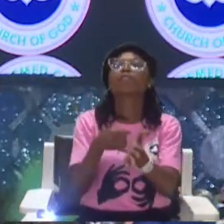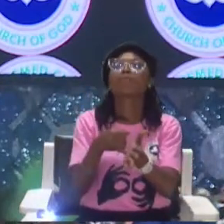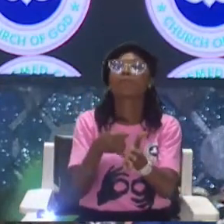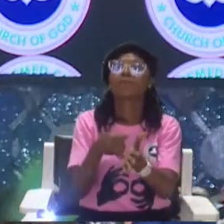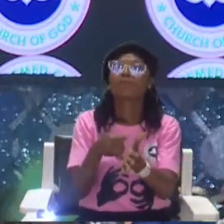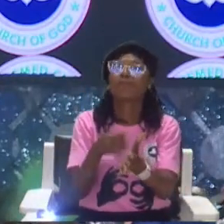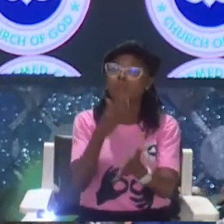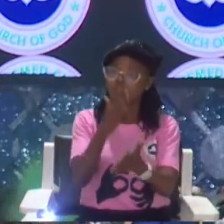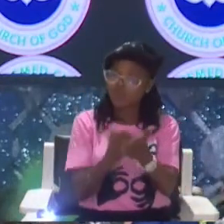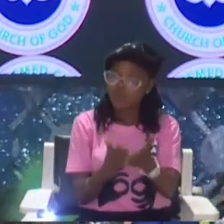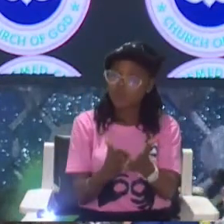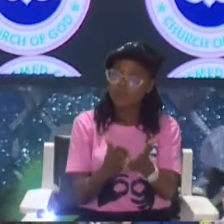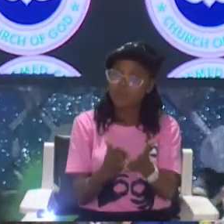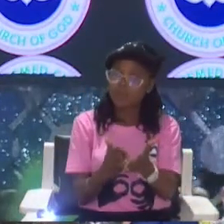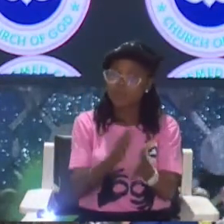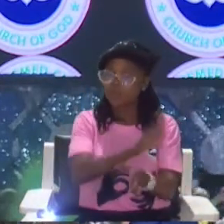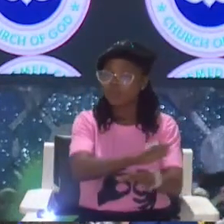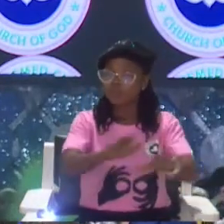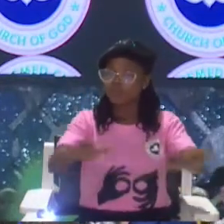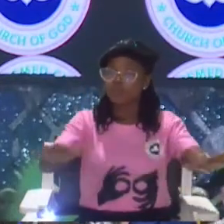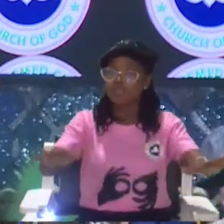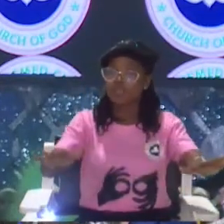Some children were